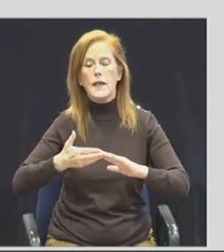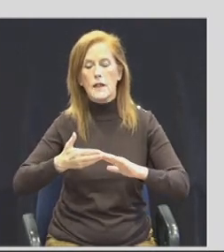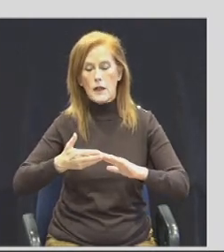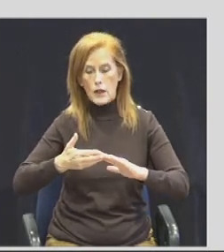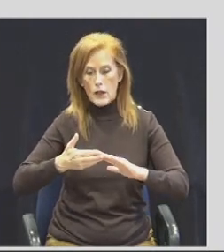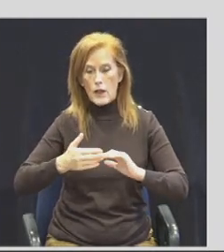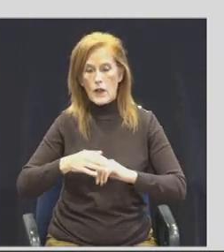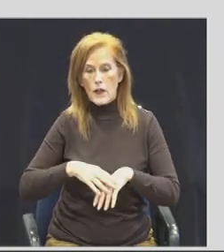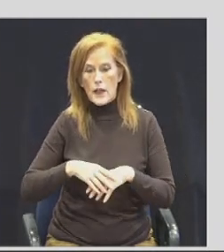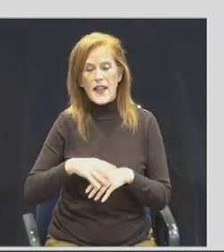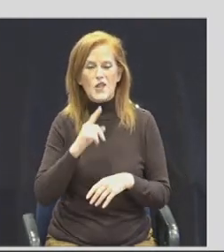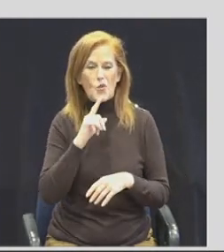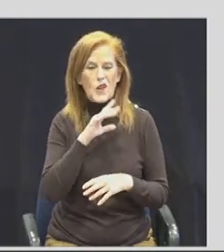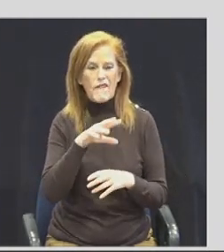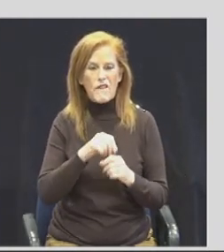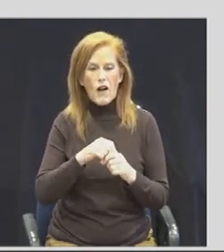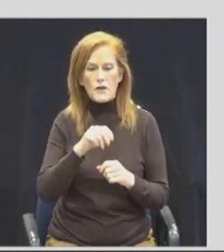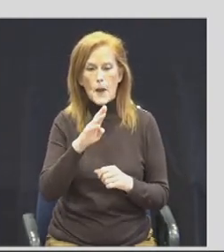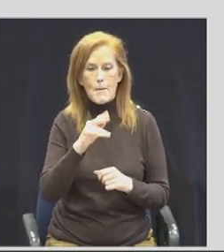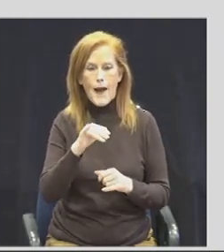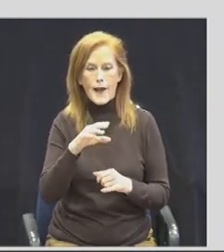is bioterrorism readiness.